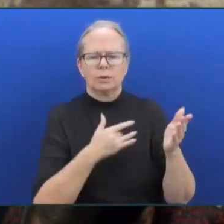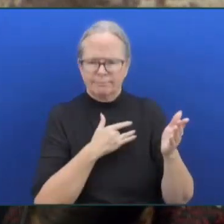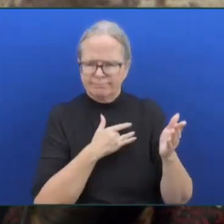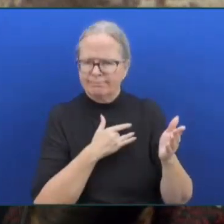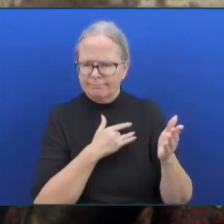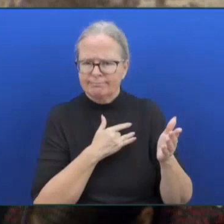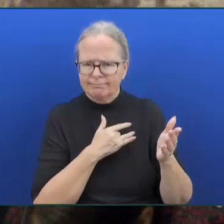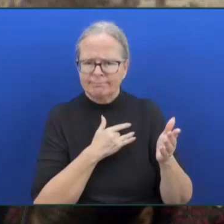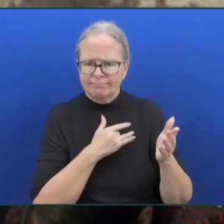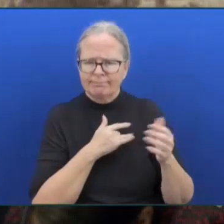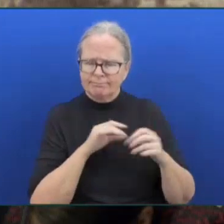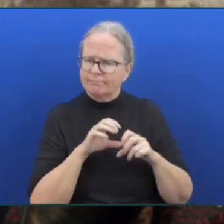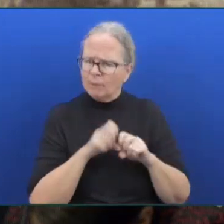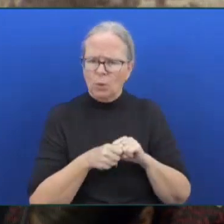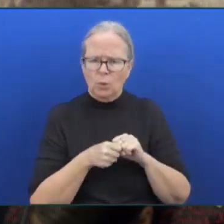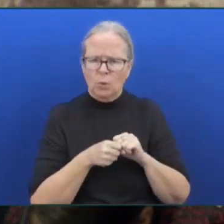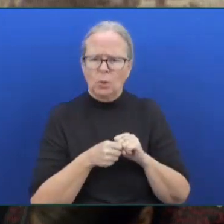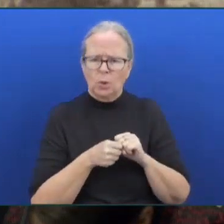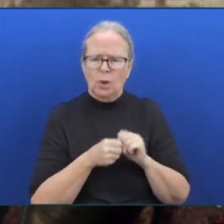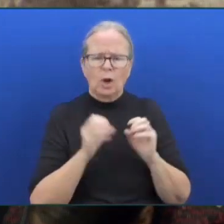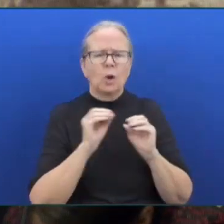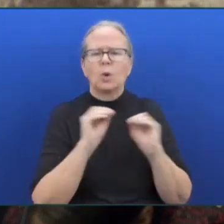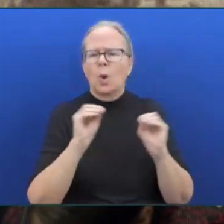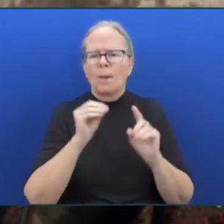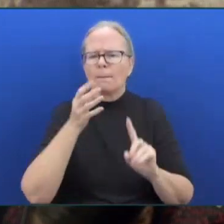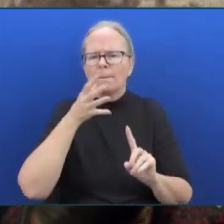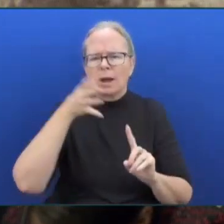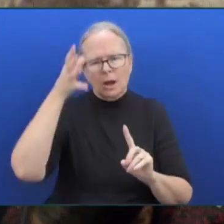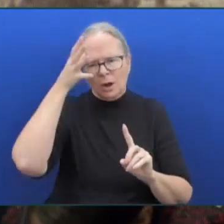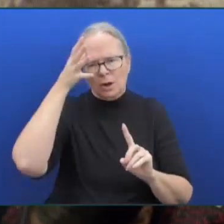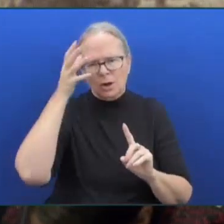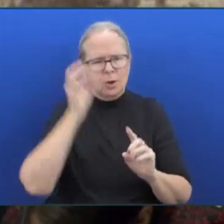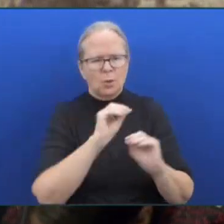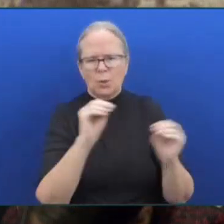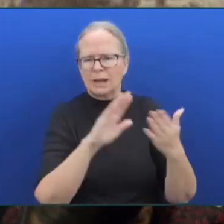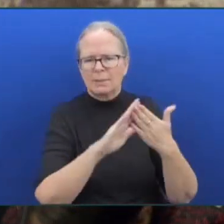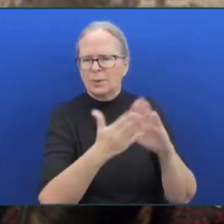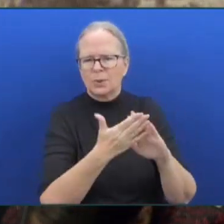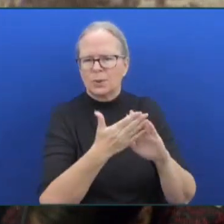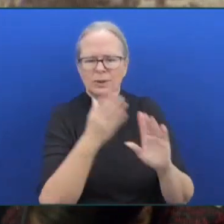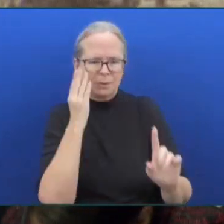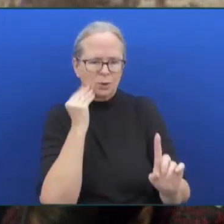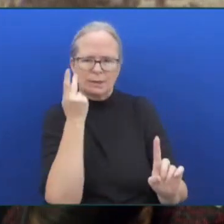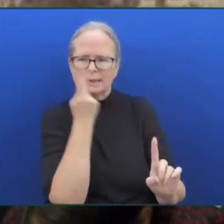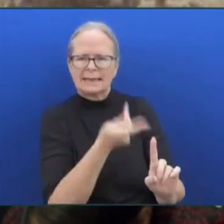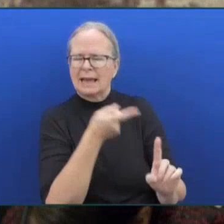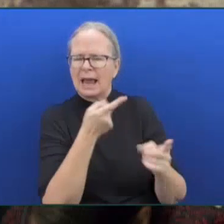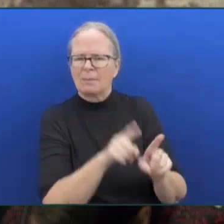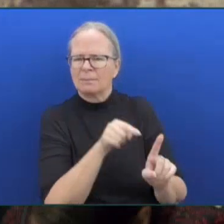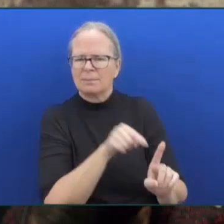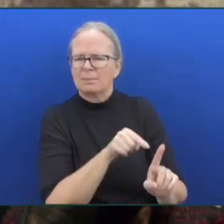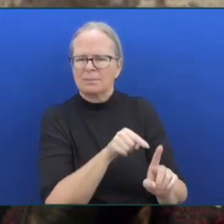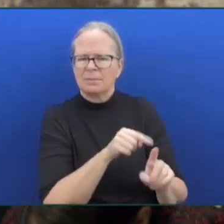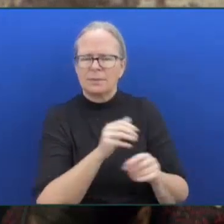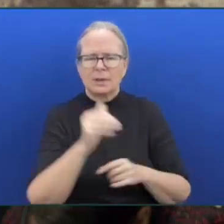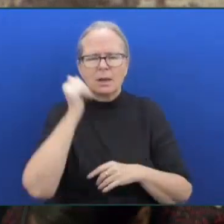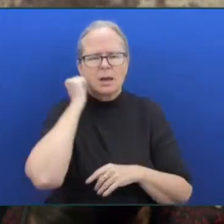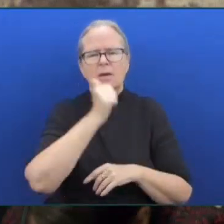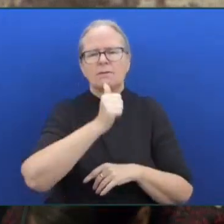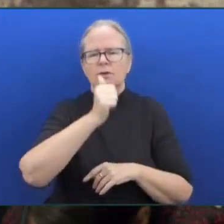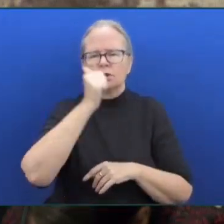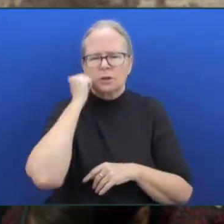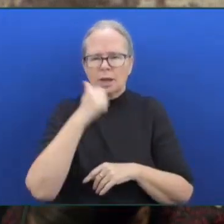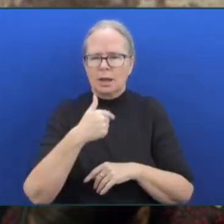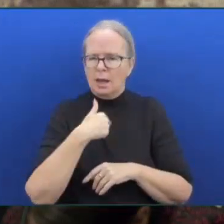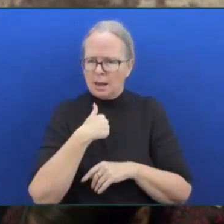ever go through this. Every day I reflect upon how the whole system failed those children. They were failed